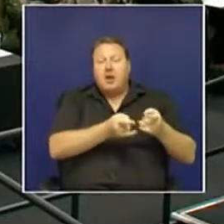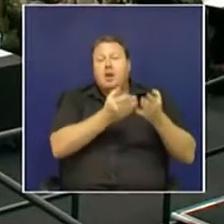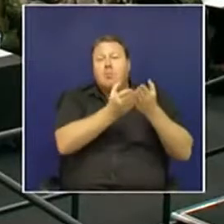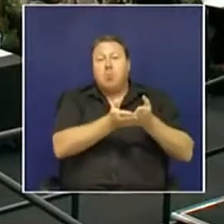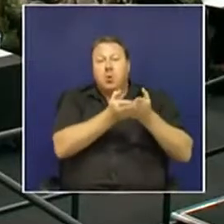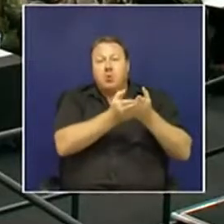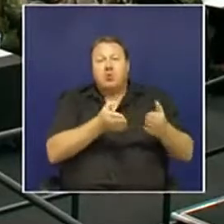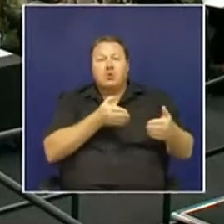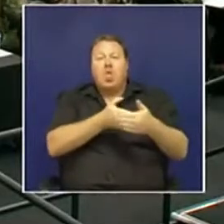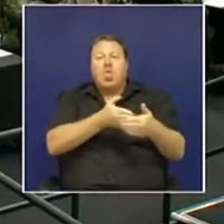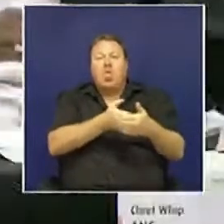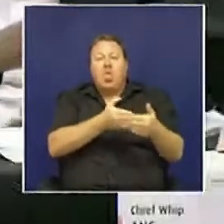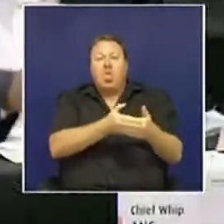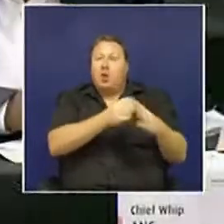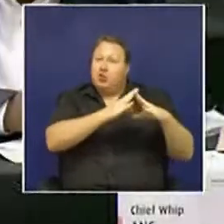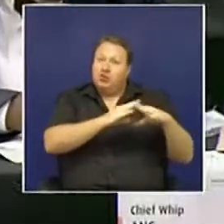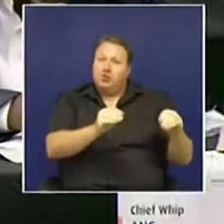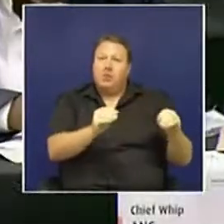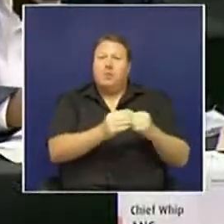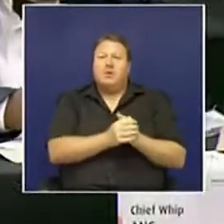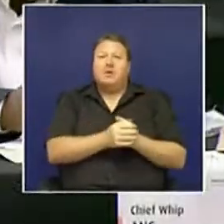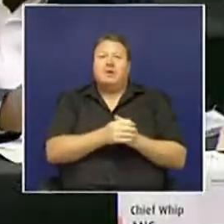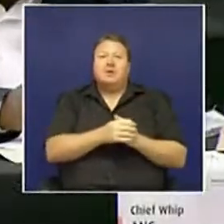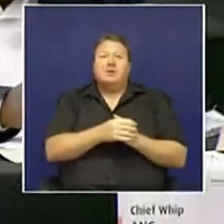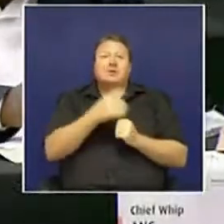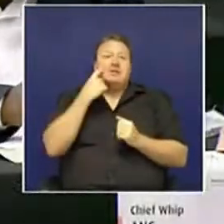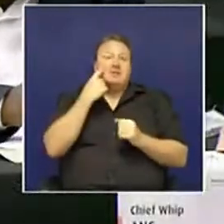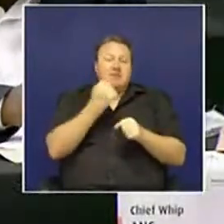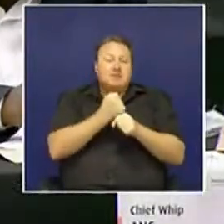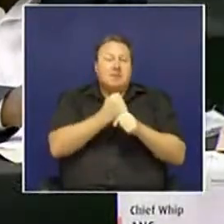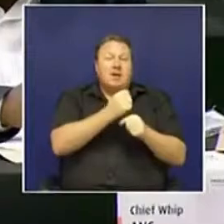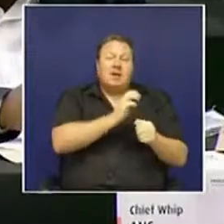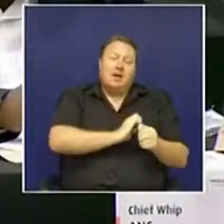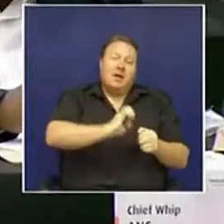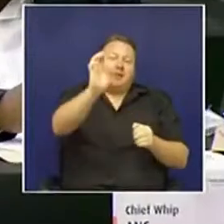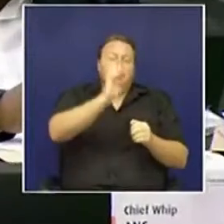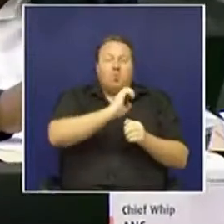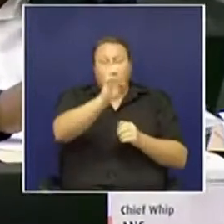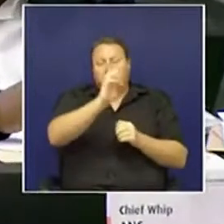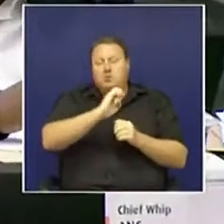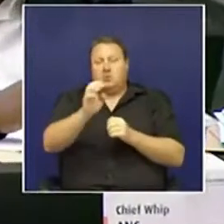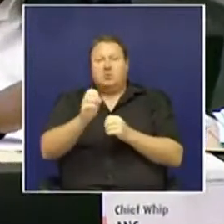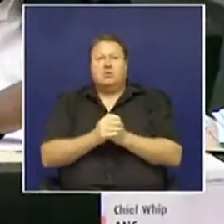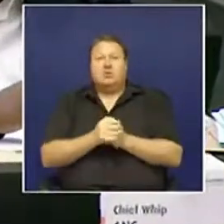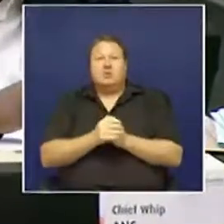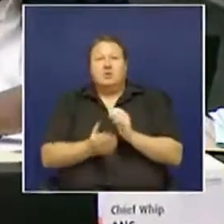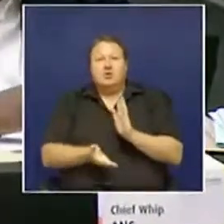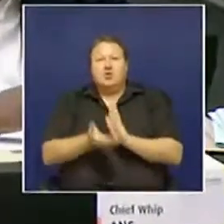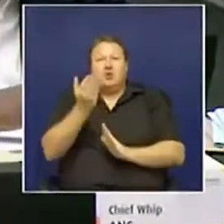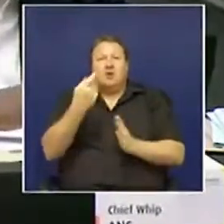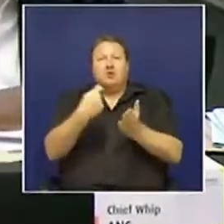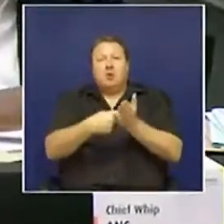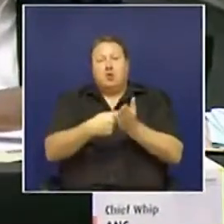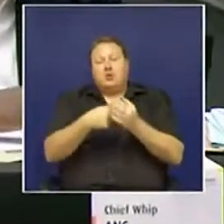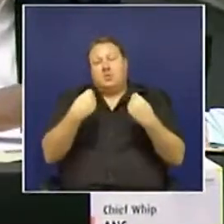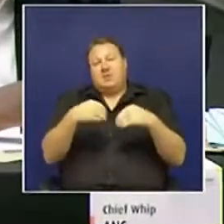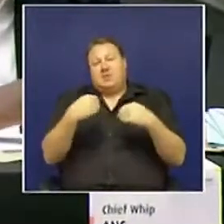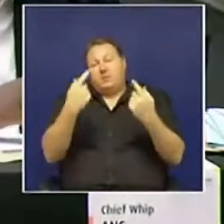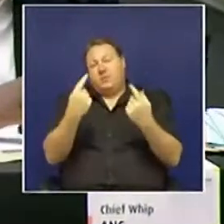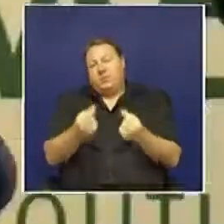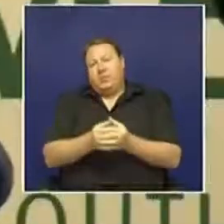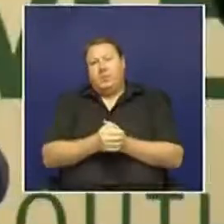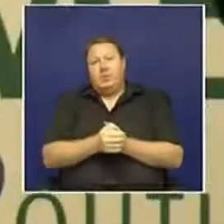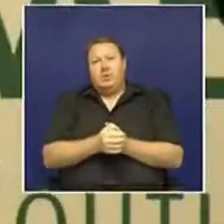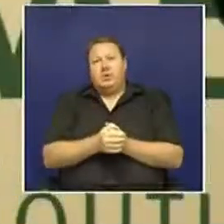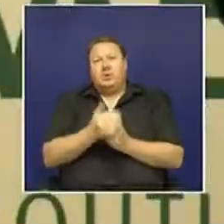have throttled exports and raised the cost of doing business. Our intention is to bolster